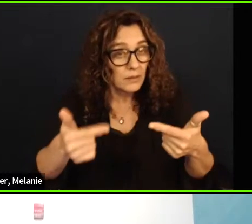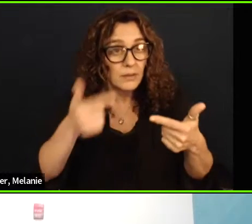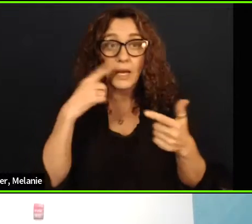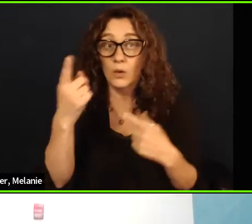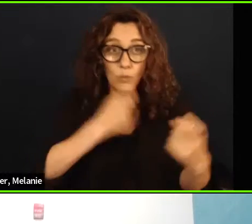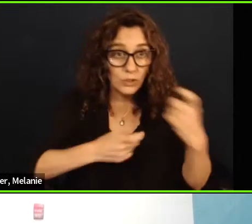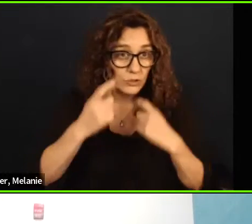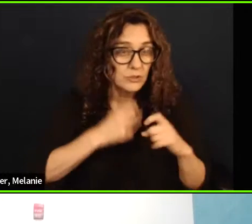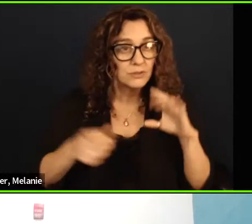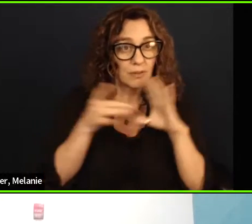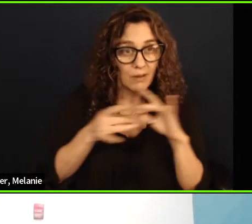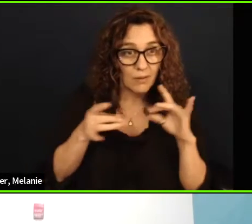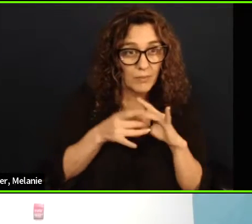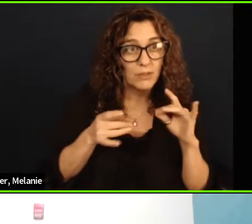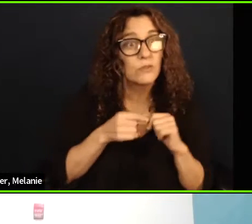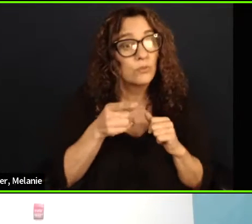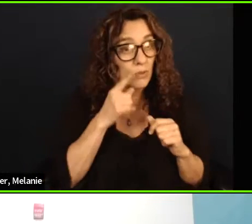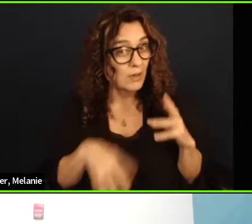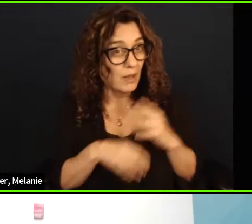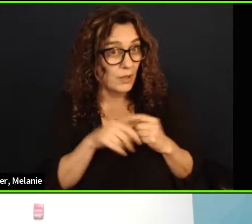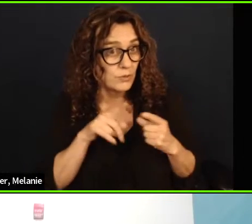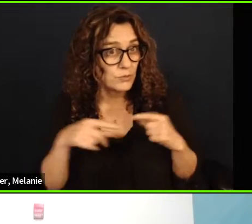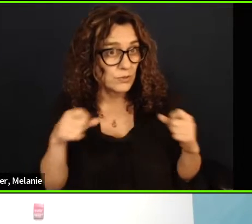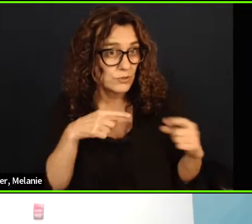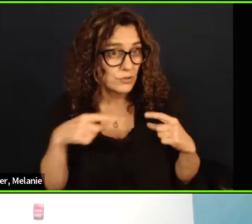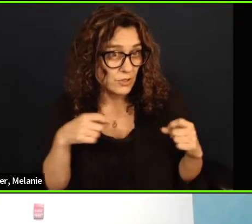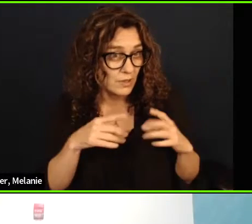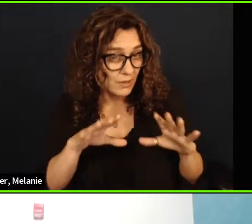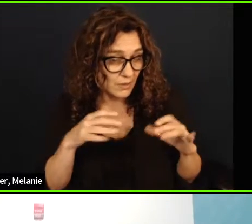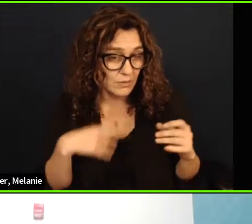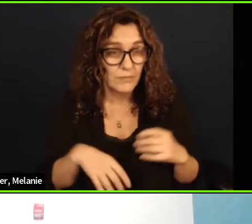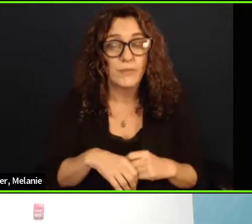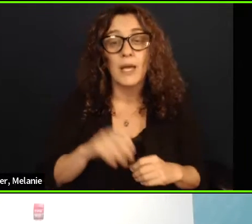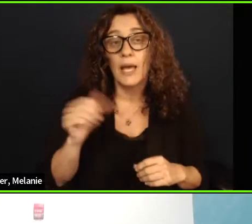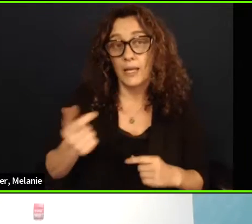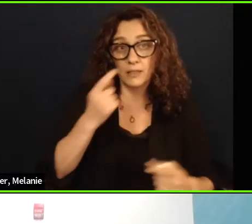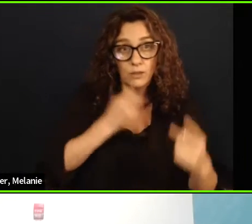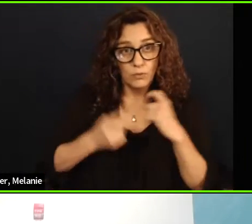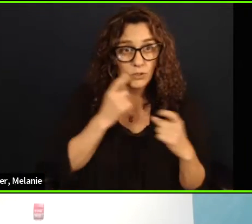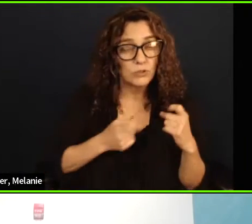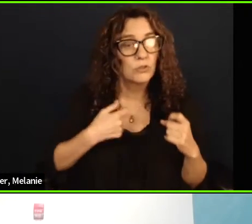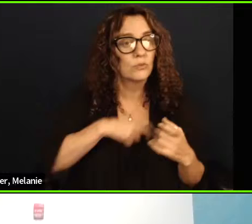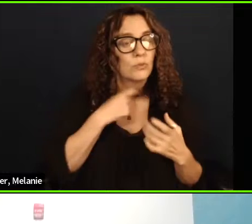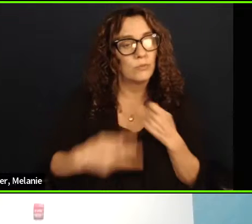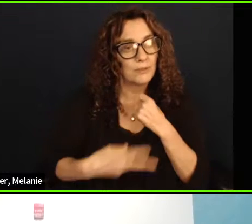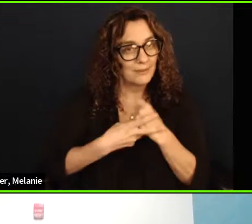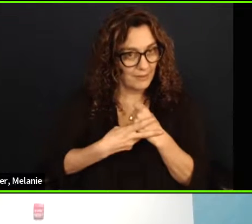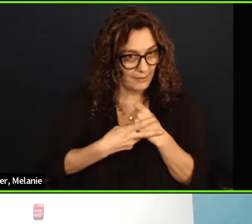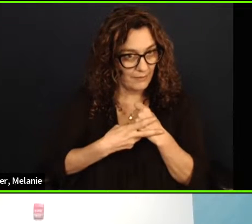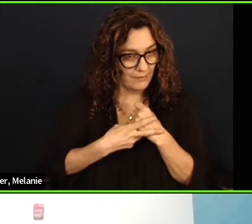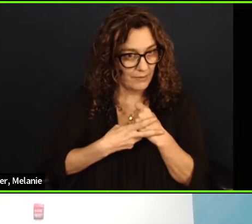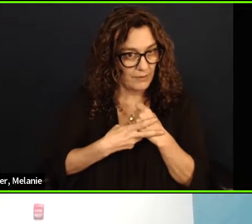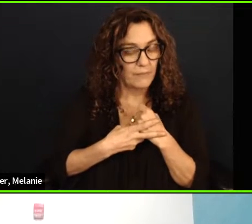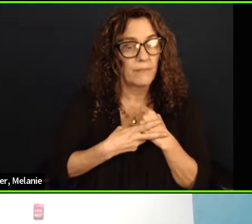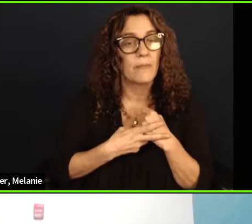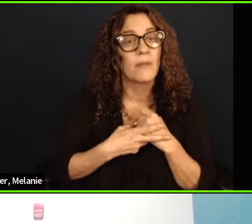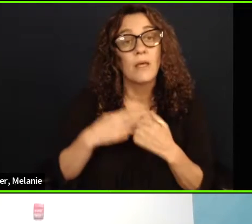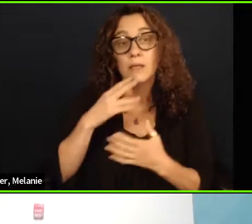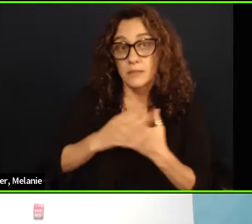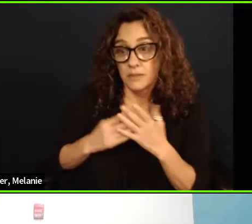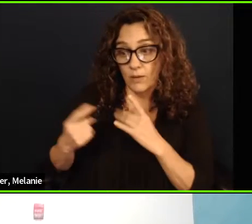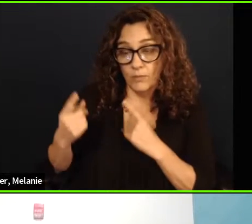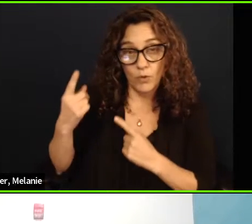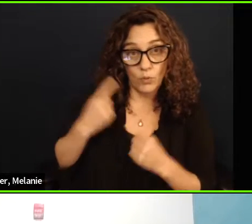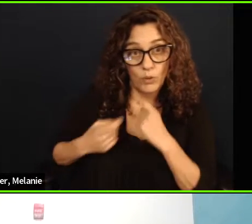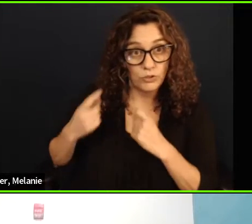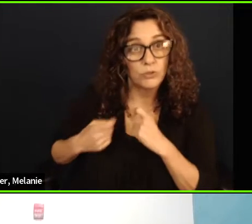in the chat. All of the questions about the matrix will be cataloged. Some of the questions about the matrix will be addressed in